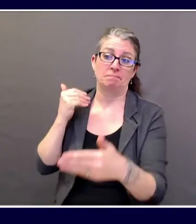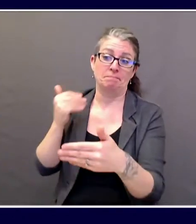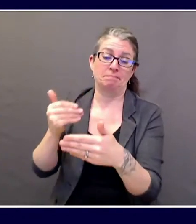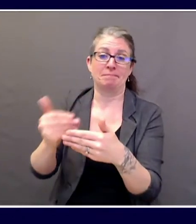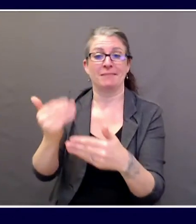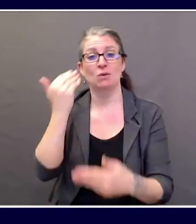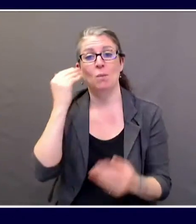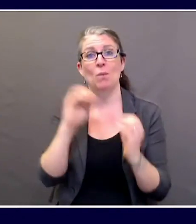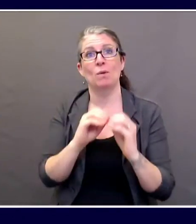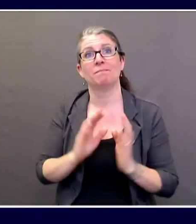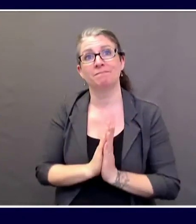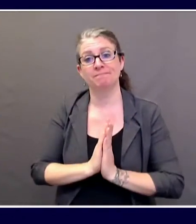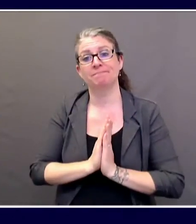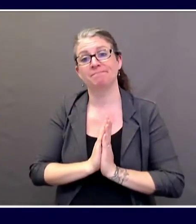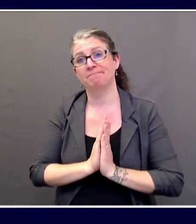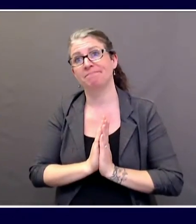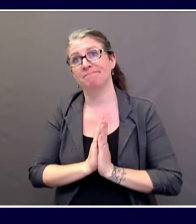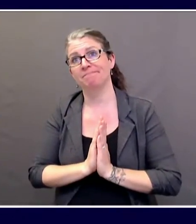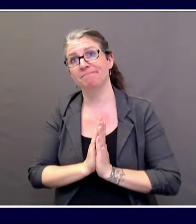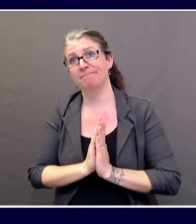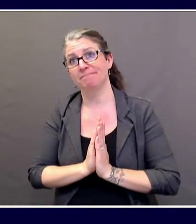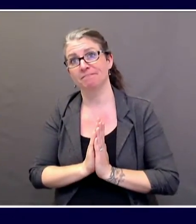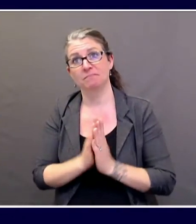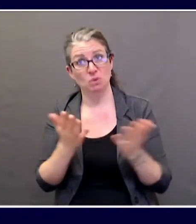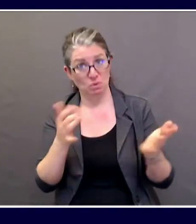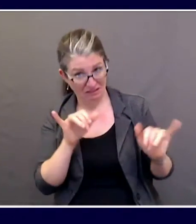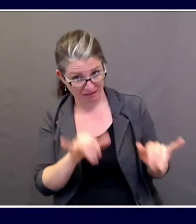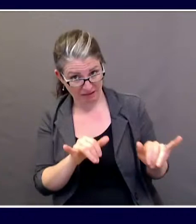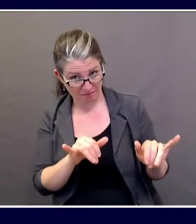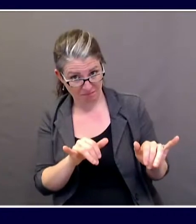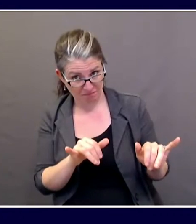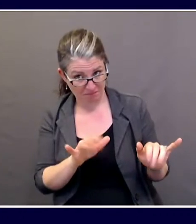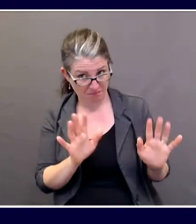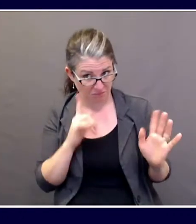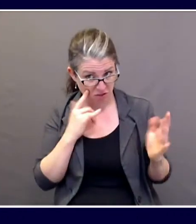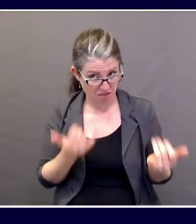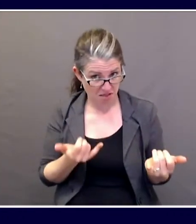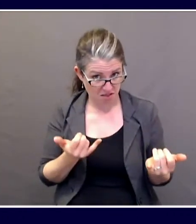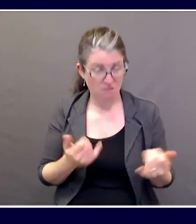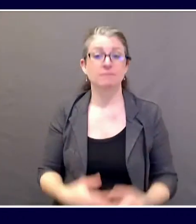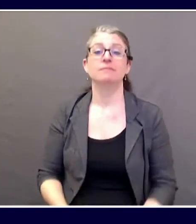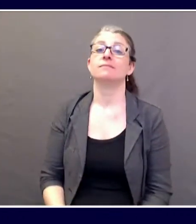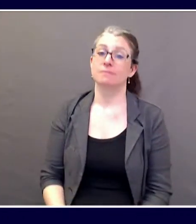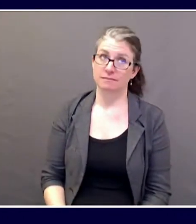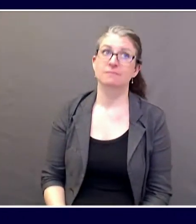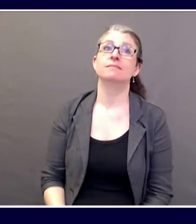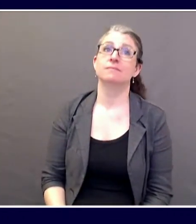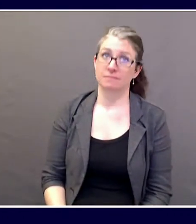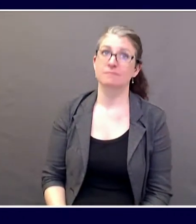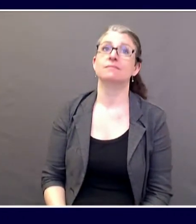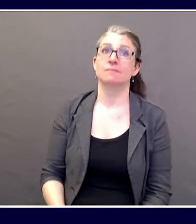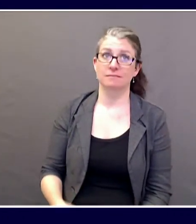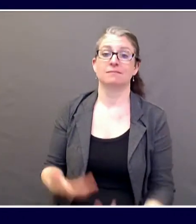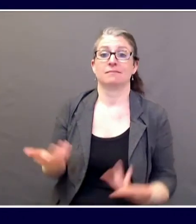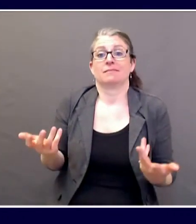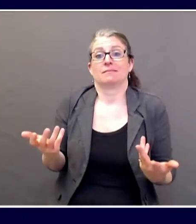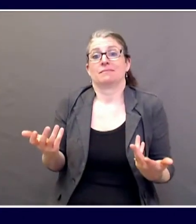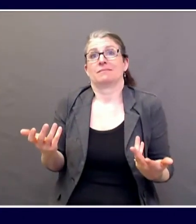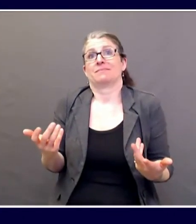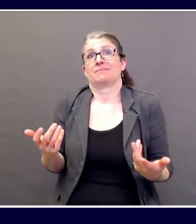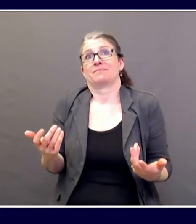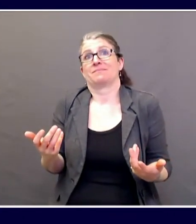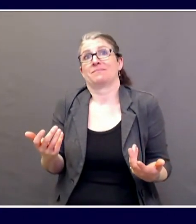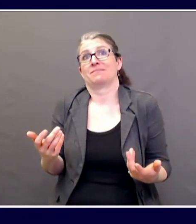for raising attendance caps. Yeah, I think that's accurate. It could change, but there is no plan or even discussion right